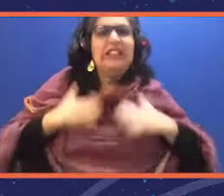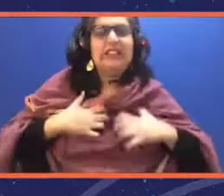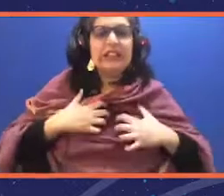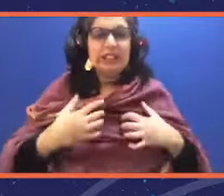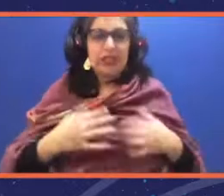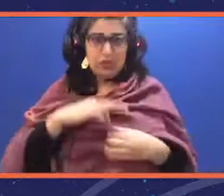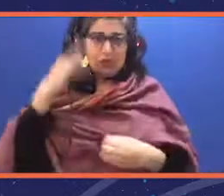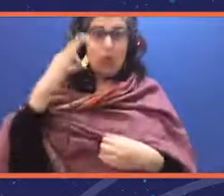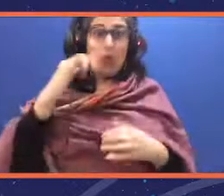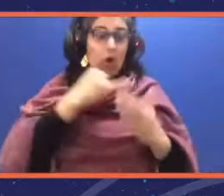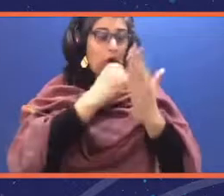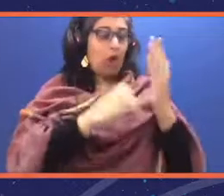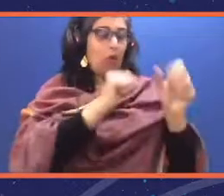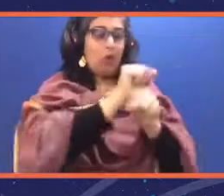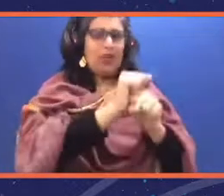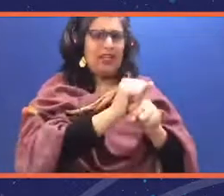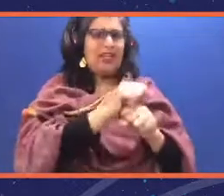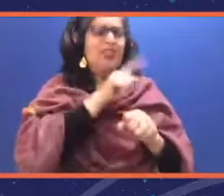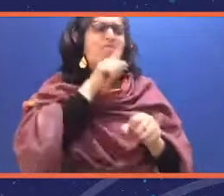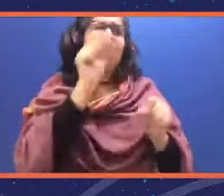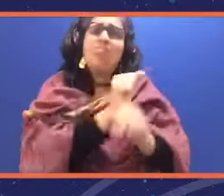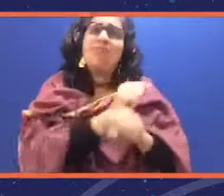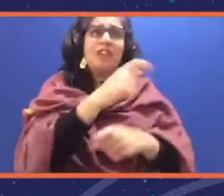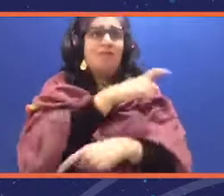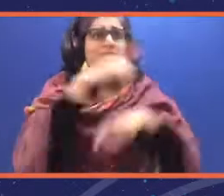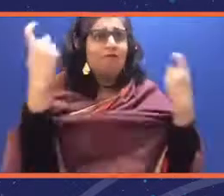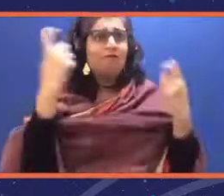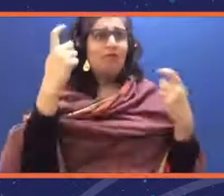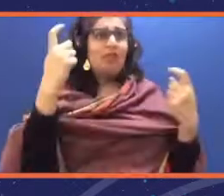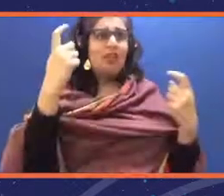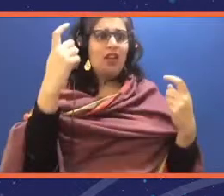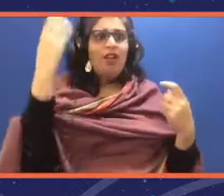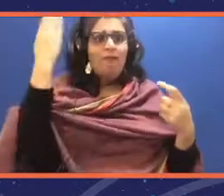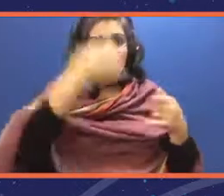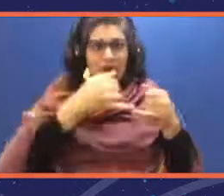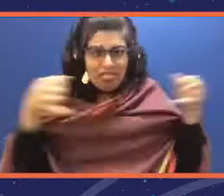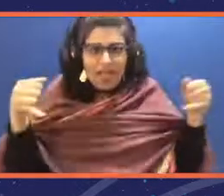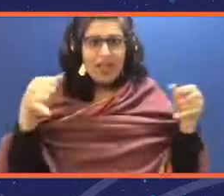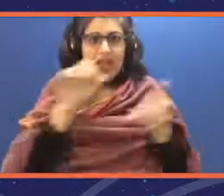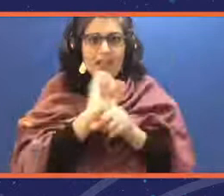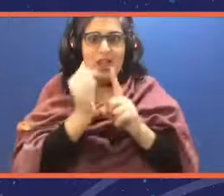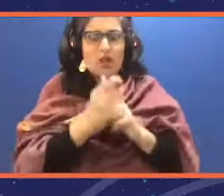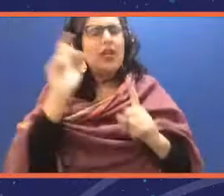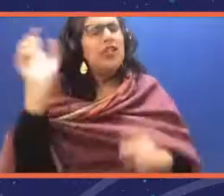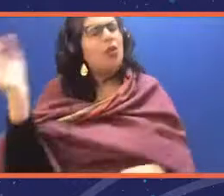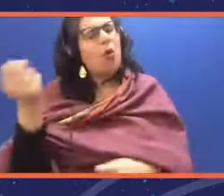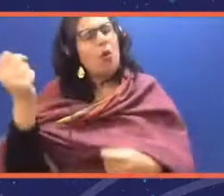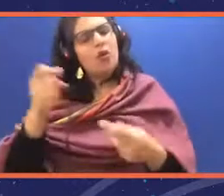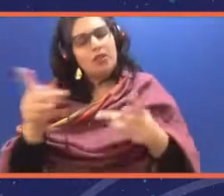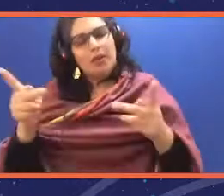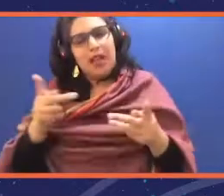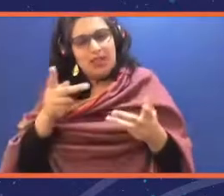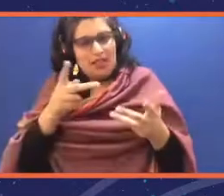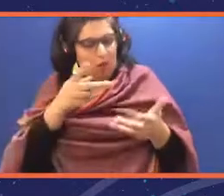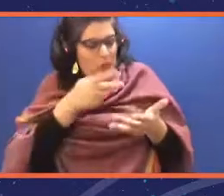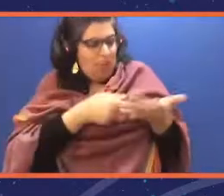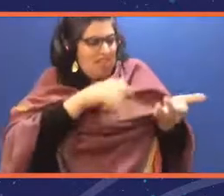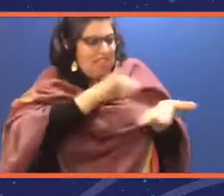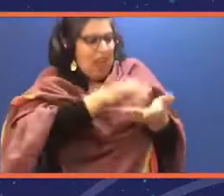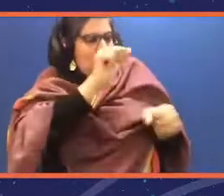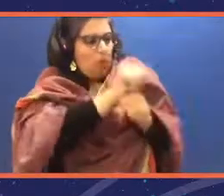these really traumatic frontline situations. And, like, you know, we need to hold space for what that work does to